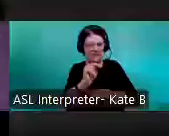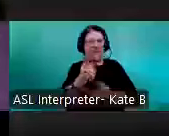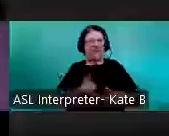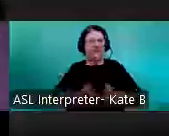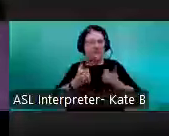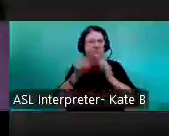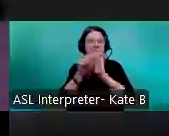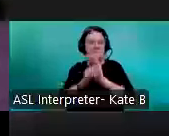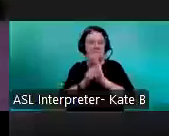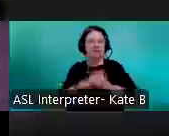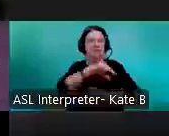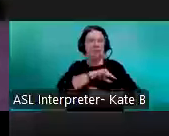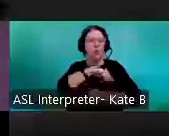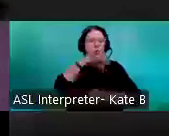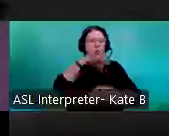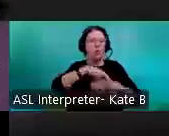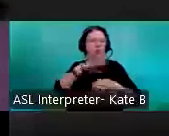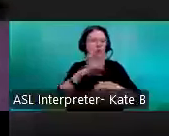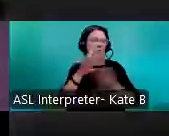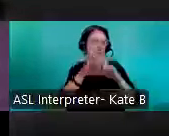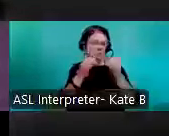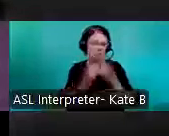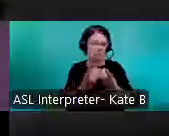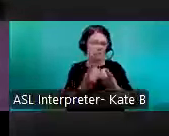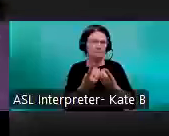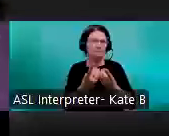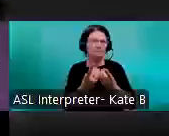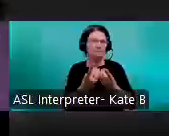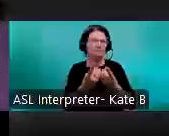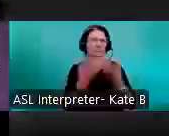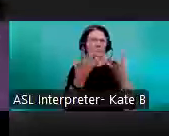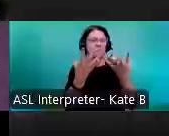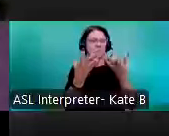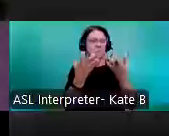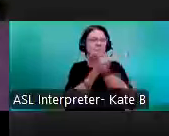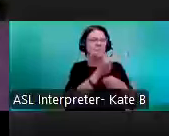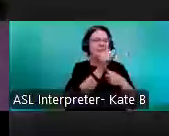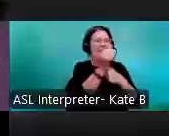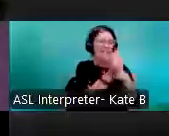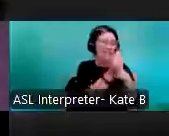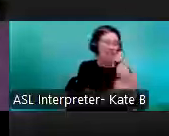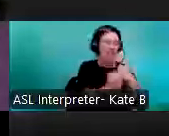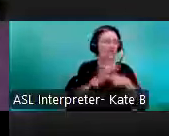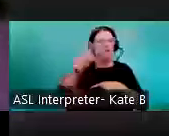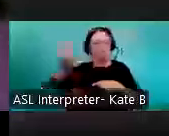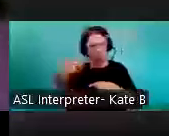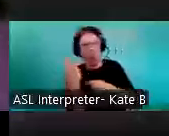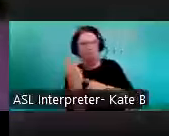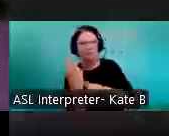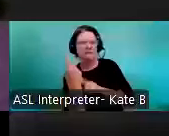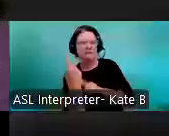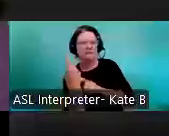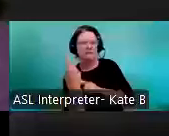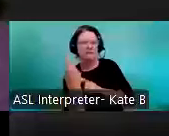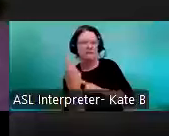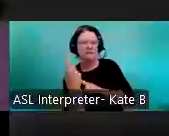state is a qualified elector of that district. And they want to switch that from every to only, and then